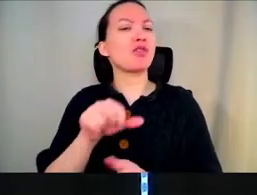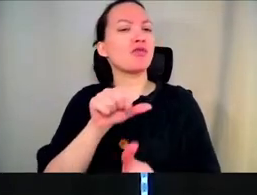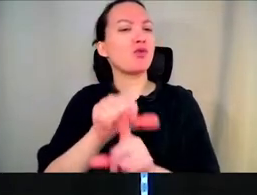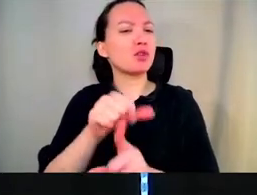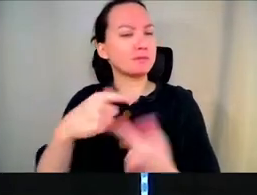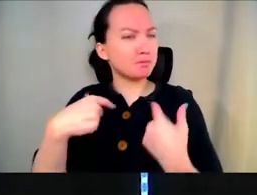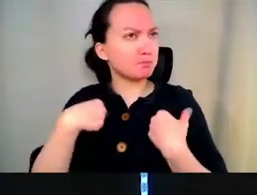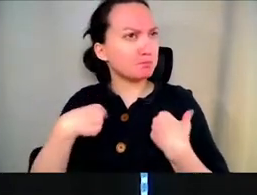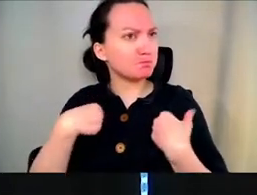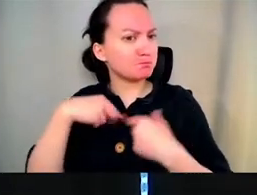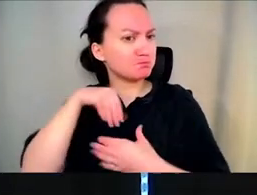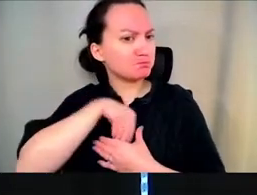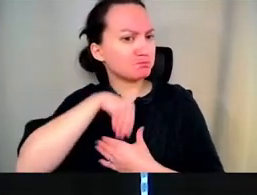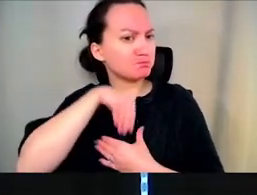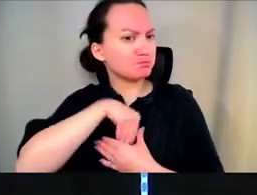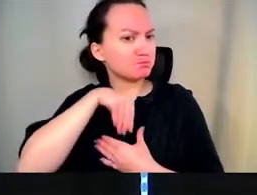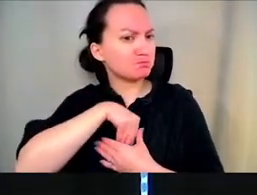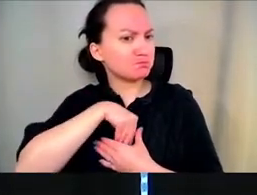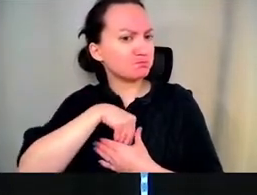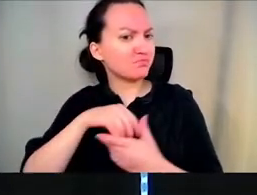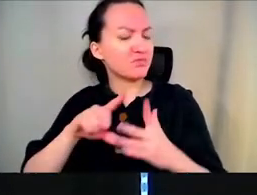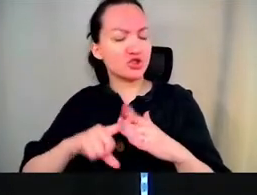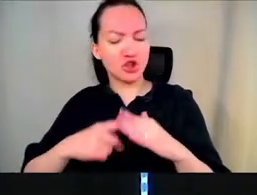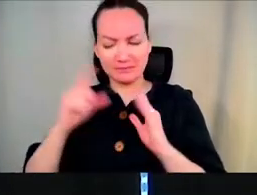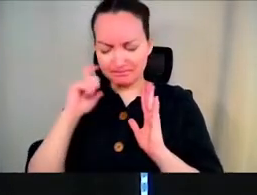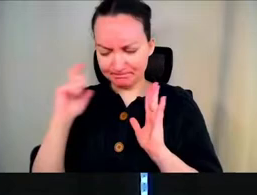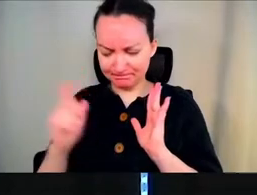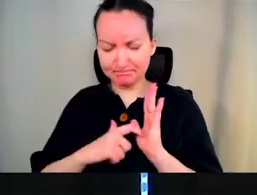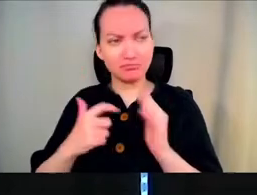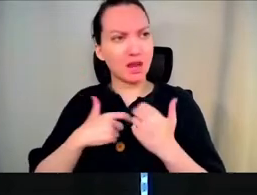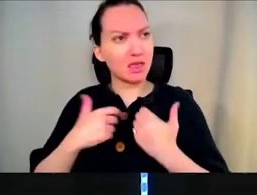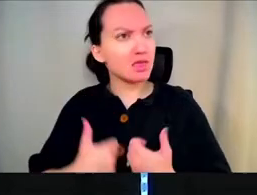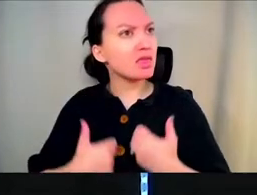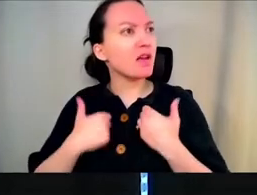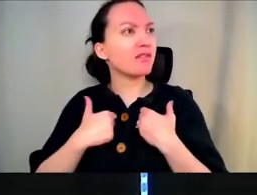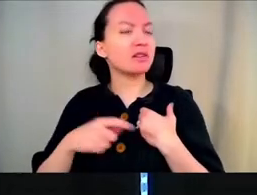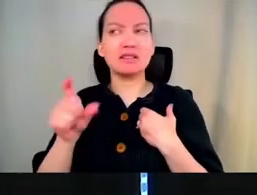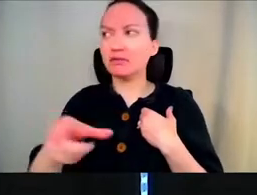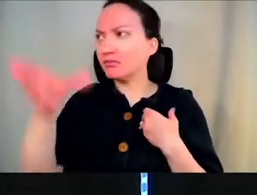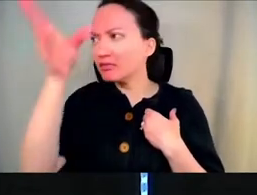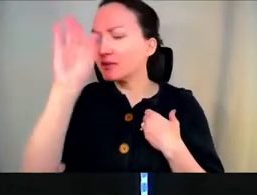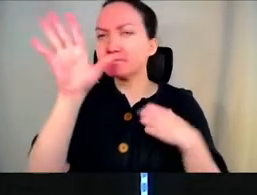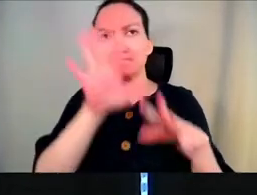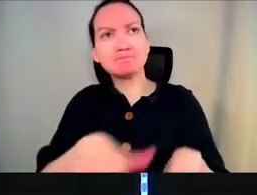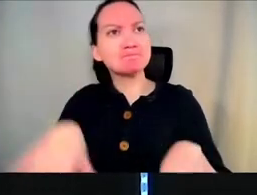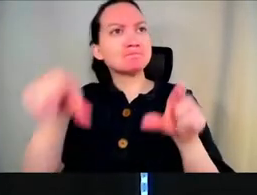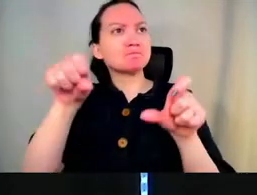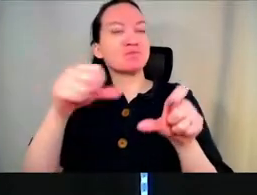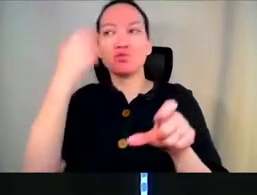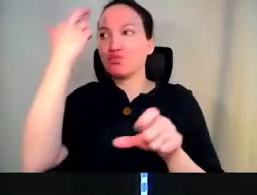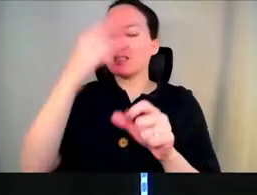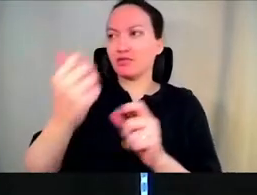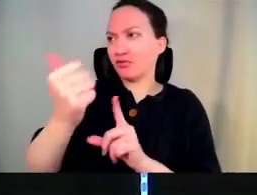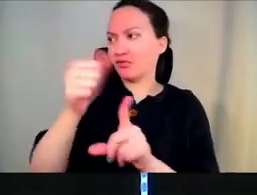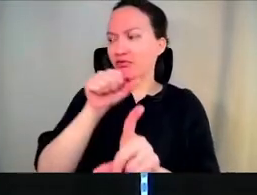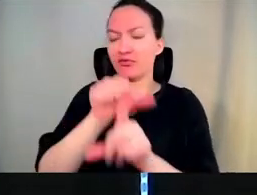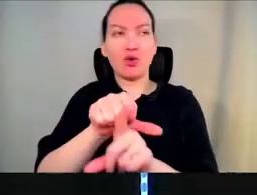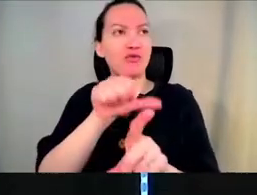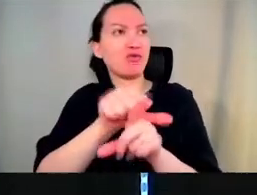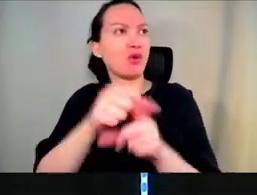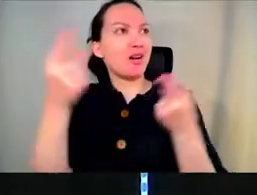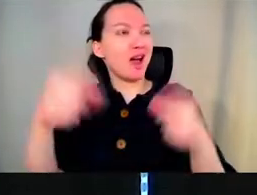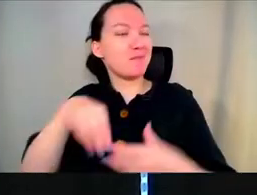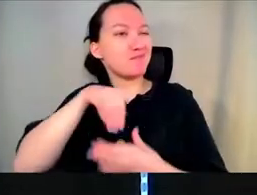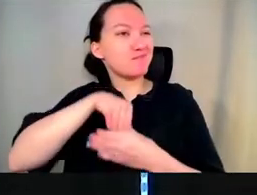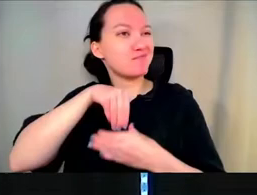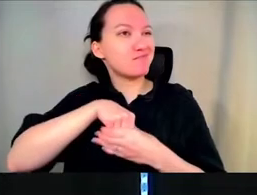me? Where is foolishness starting to sprout in my life? Where do I need God to come in and do something because there's foolishness happening in my heart?